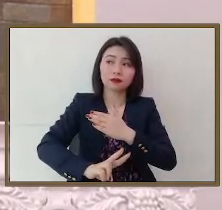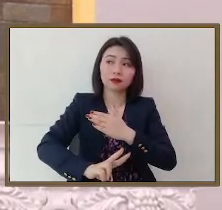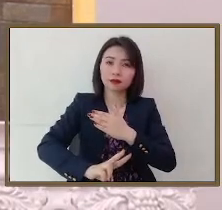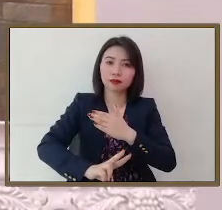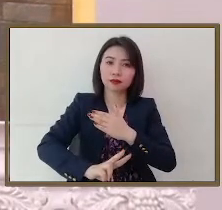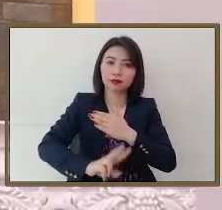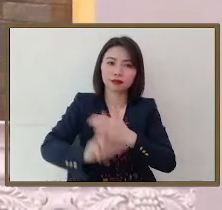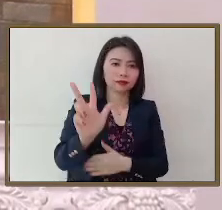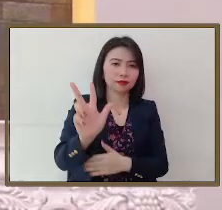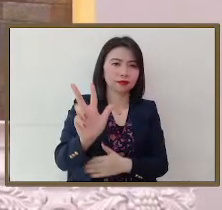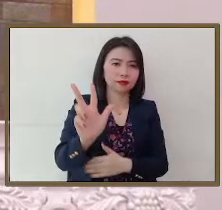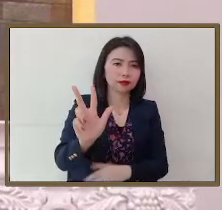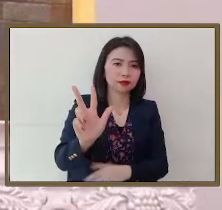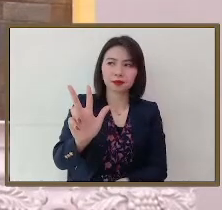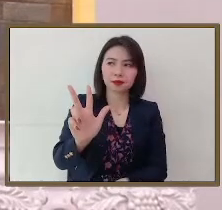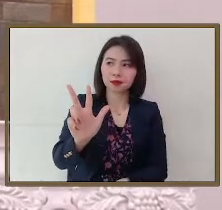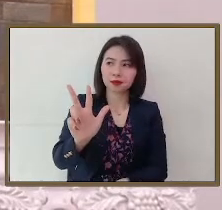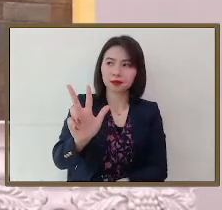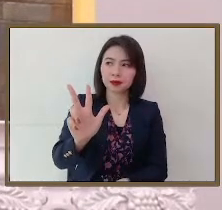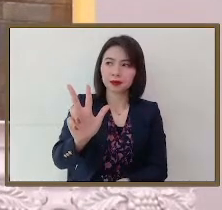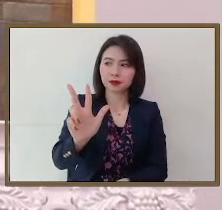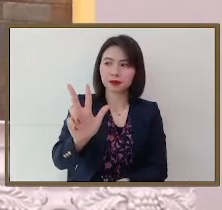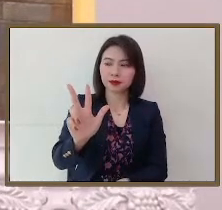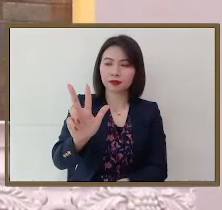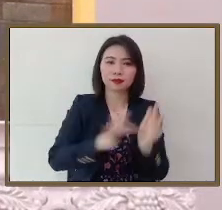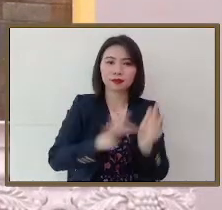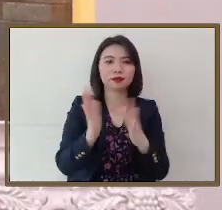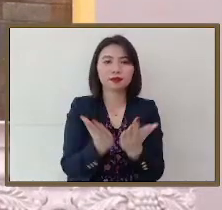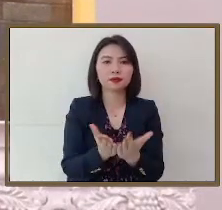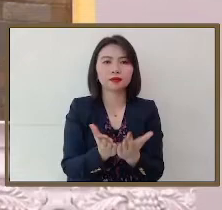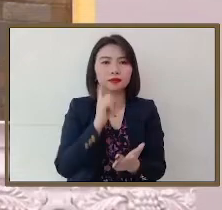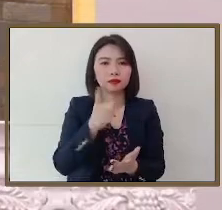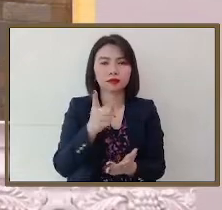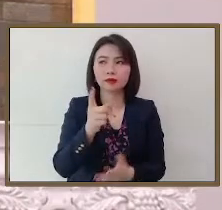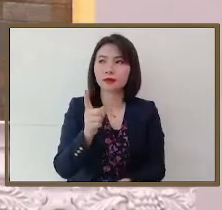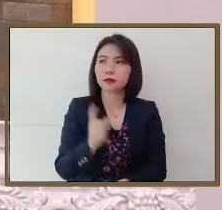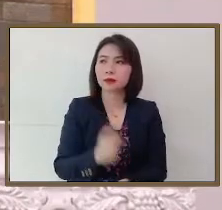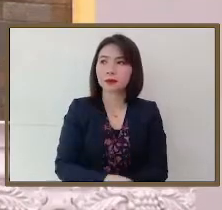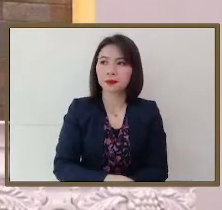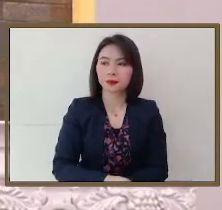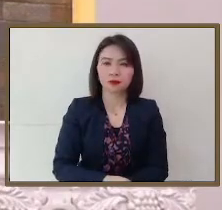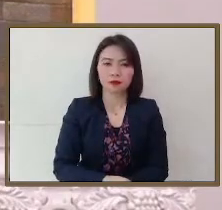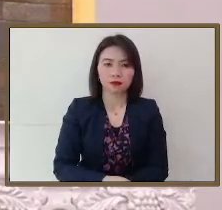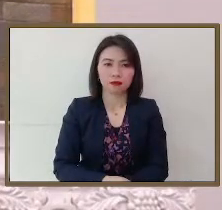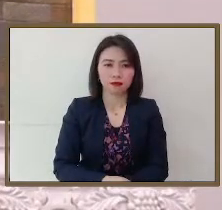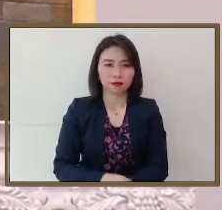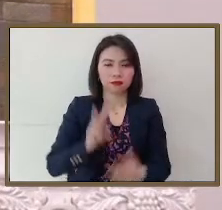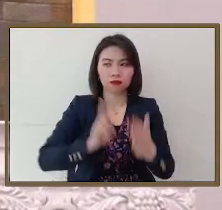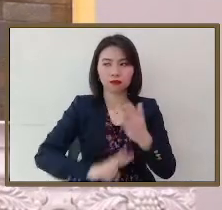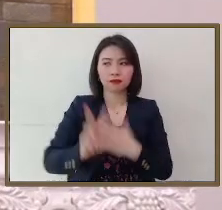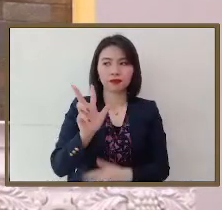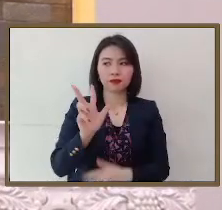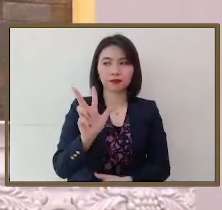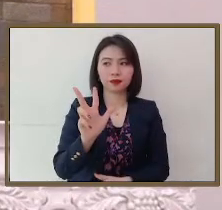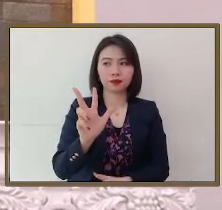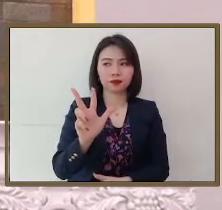number 3. You see, the Bible says, and when the tempter or the tempter came to him, he